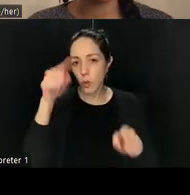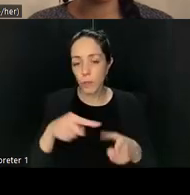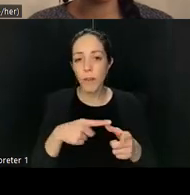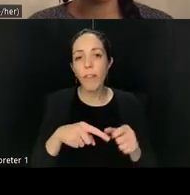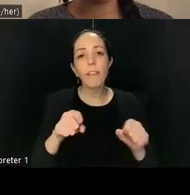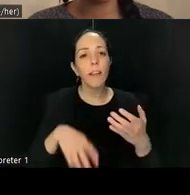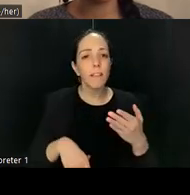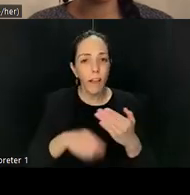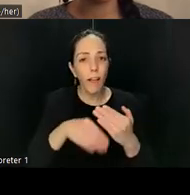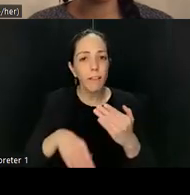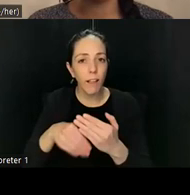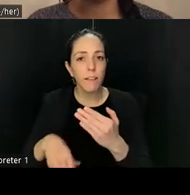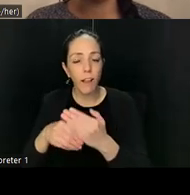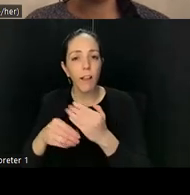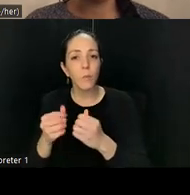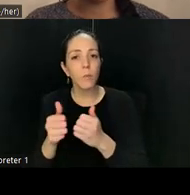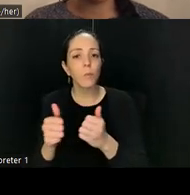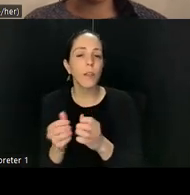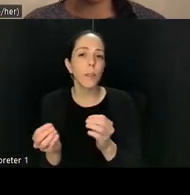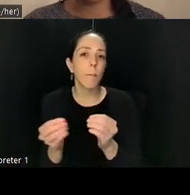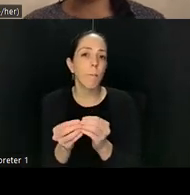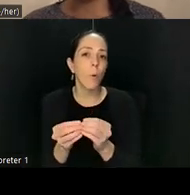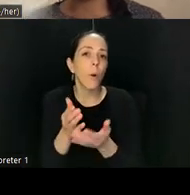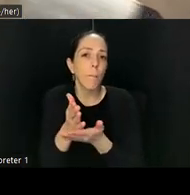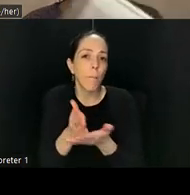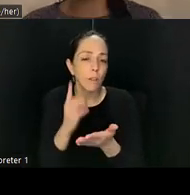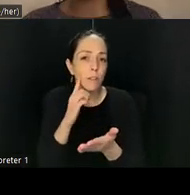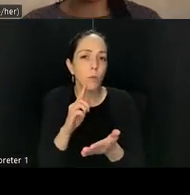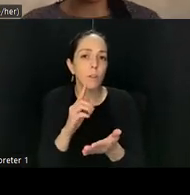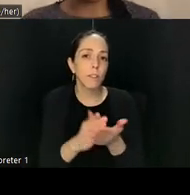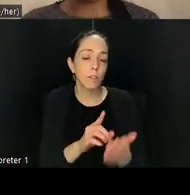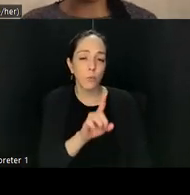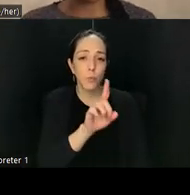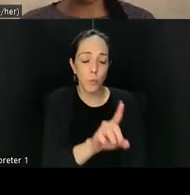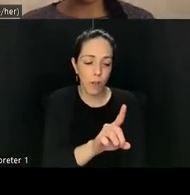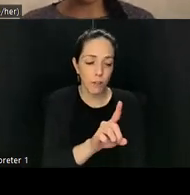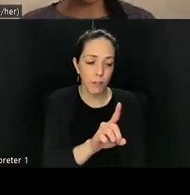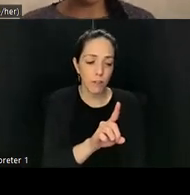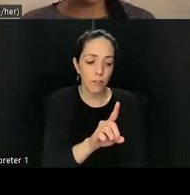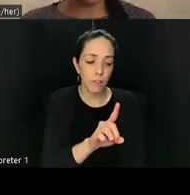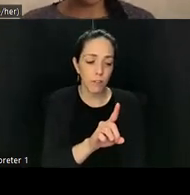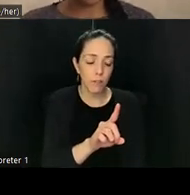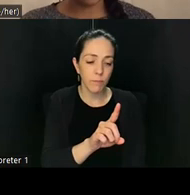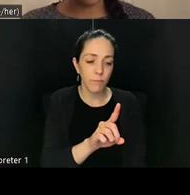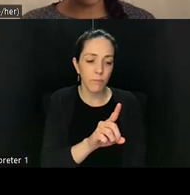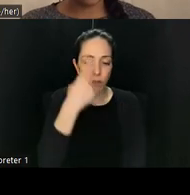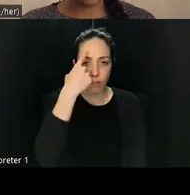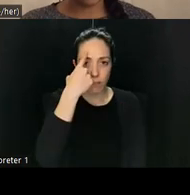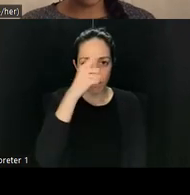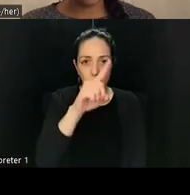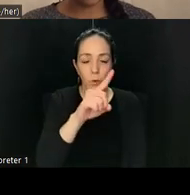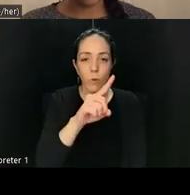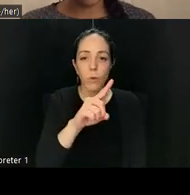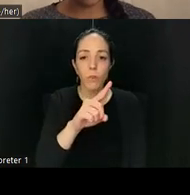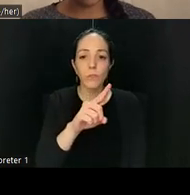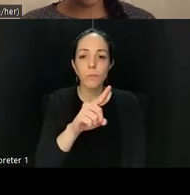additional text for sections one. sections one on size of the